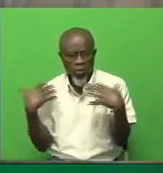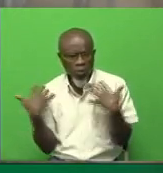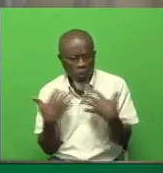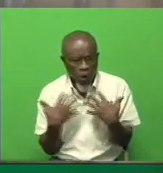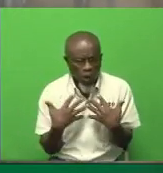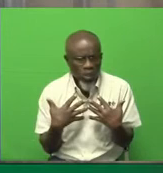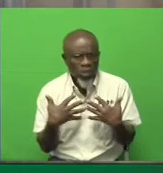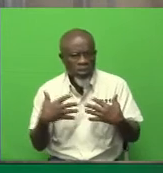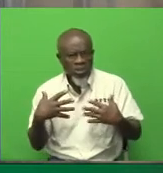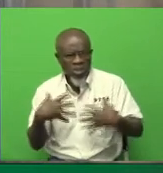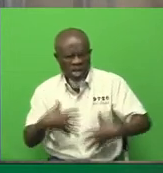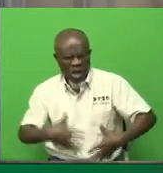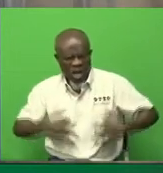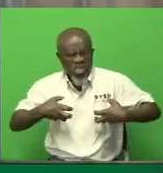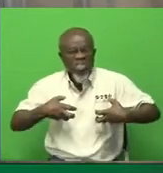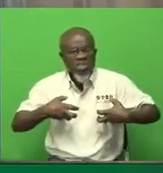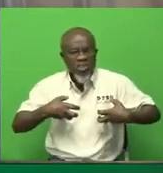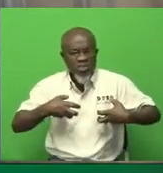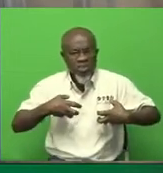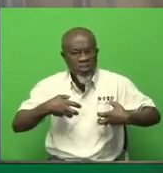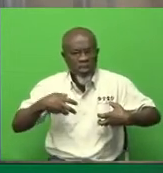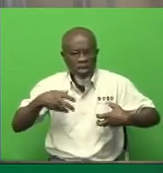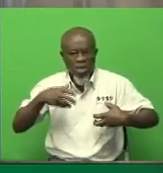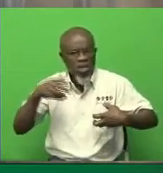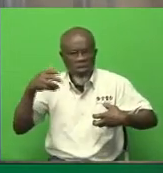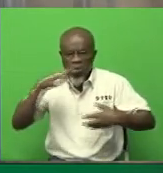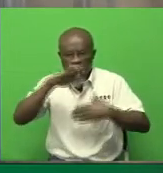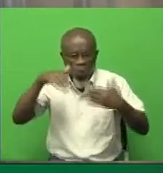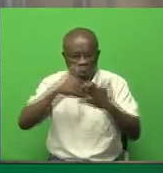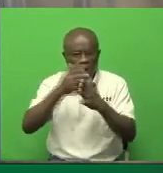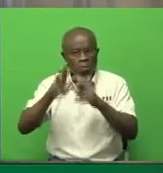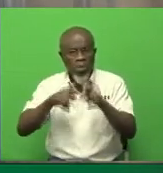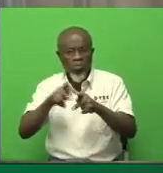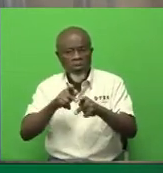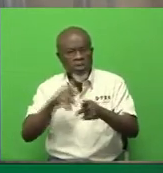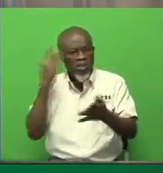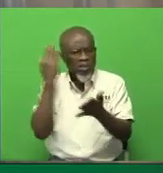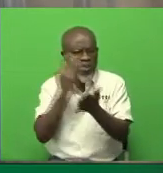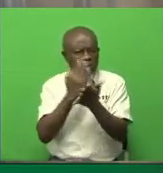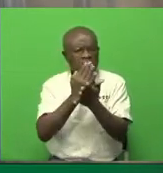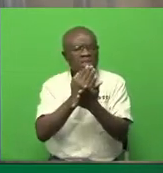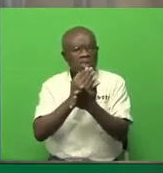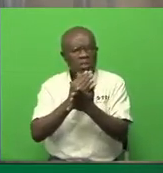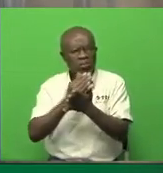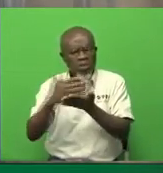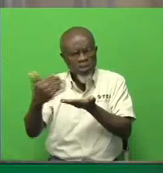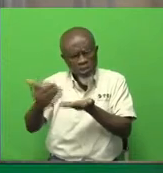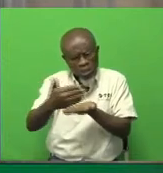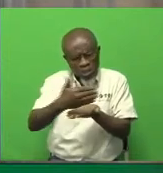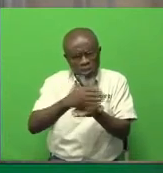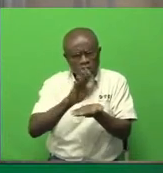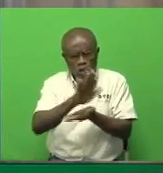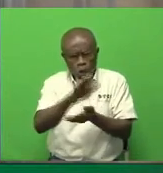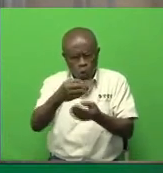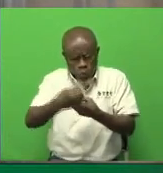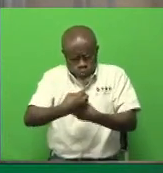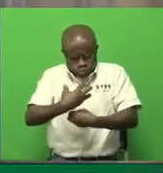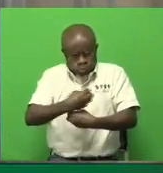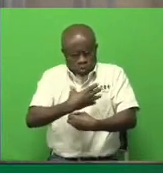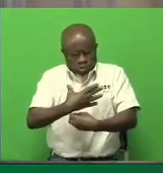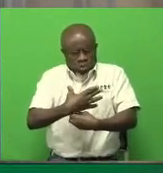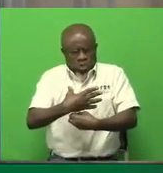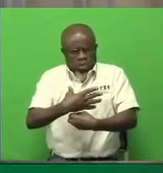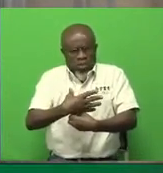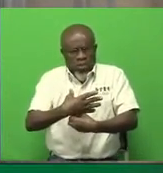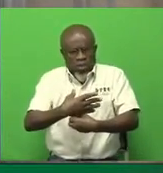resentment at both ends of the spectrum stop taking your own advice that nobody is annoyed the